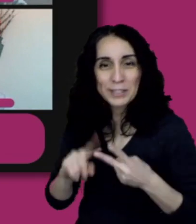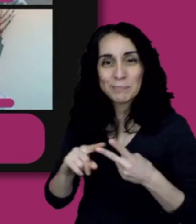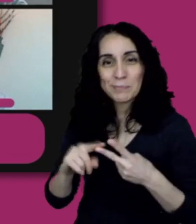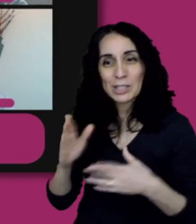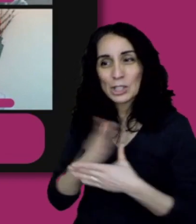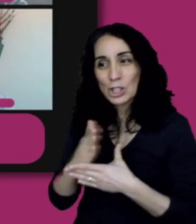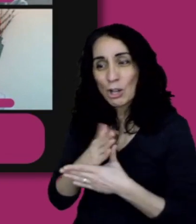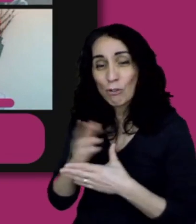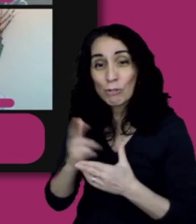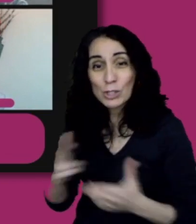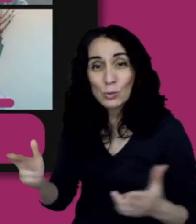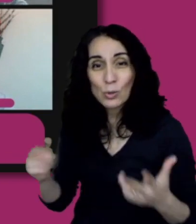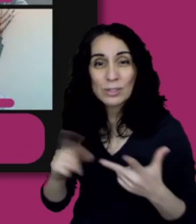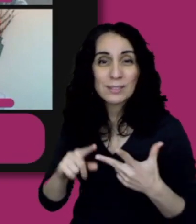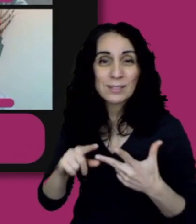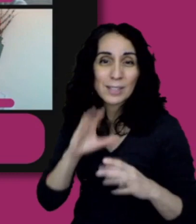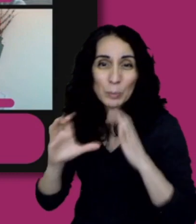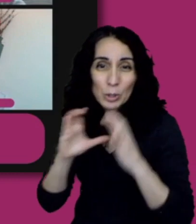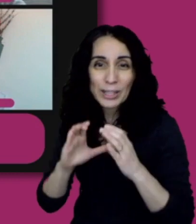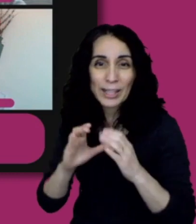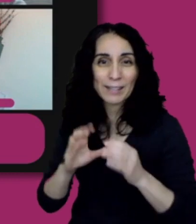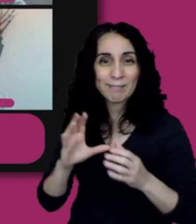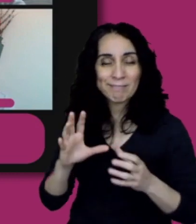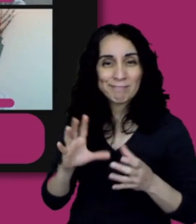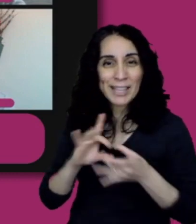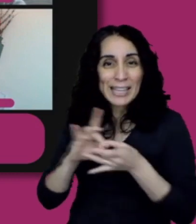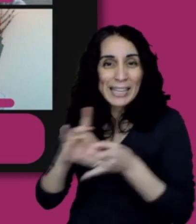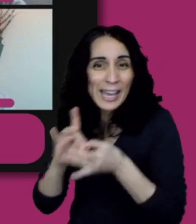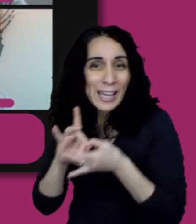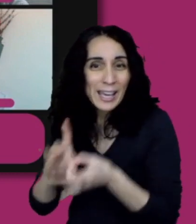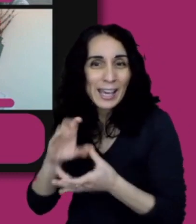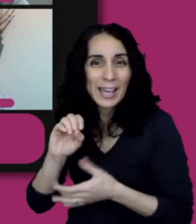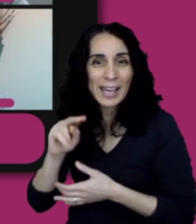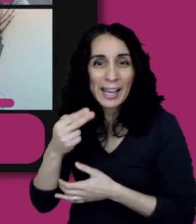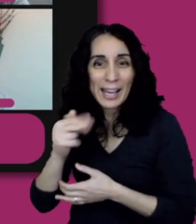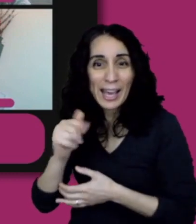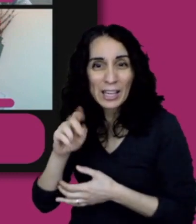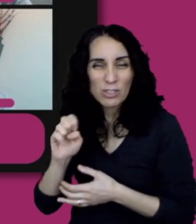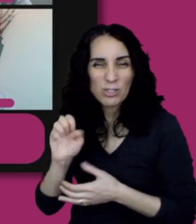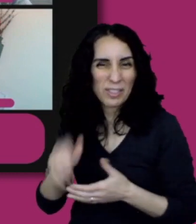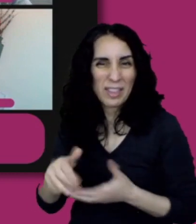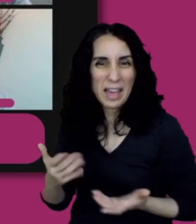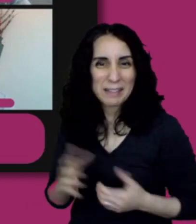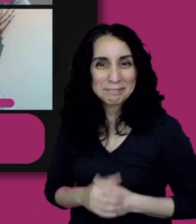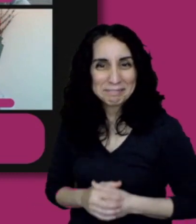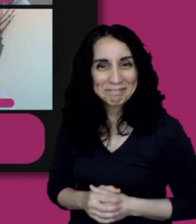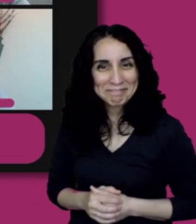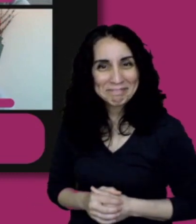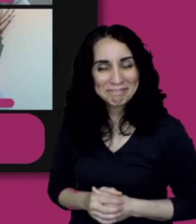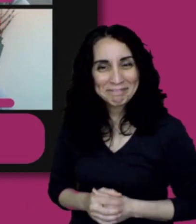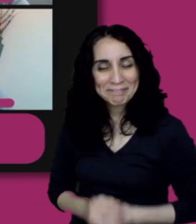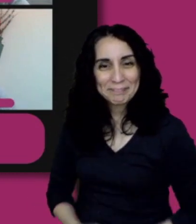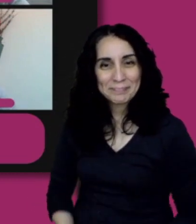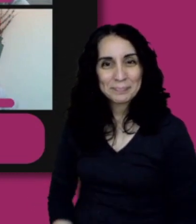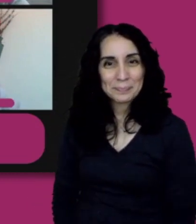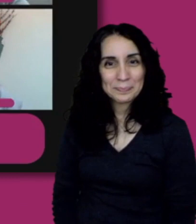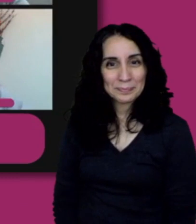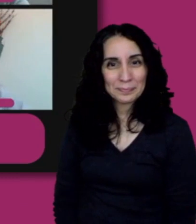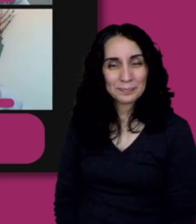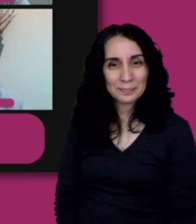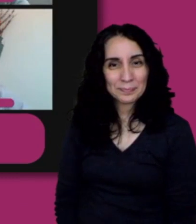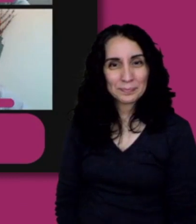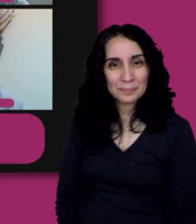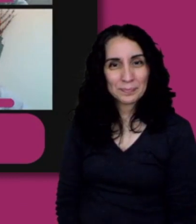resources, to communicate, to engage, things like that. Yeah. Yep. Do you think it'll change right now? Do you think this